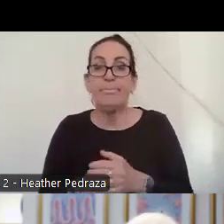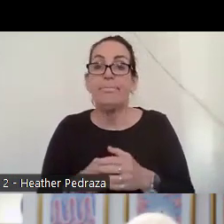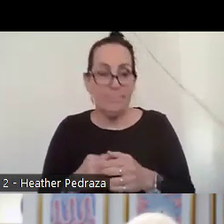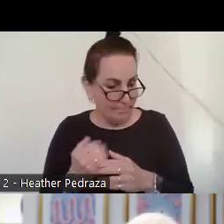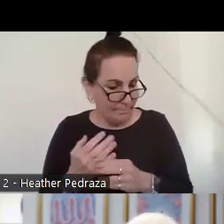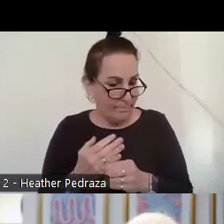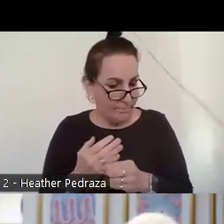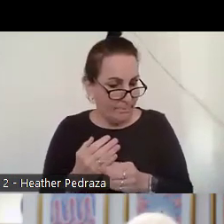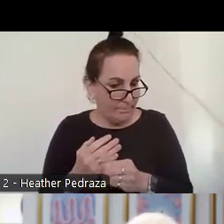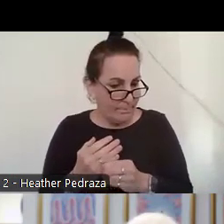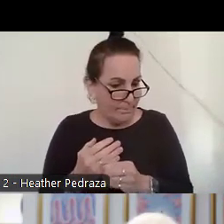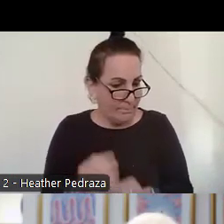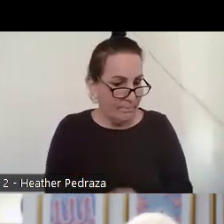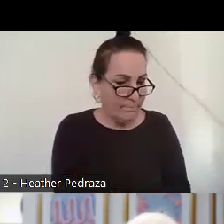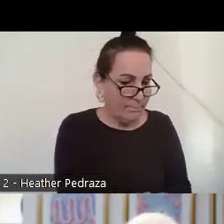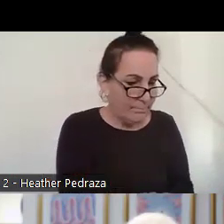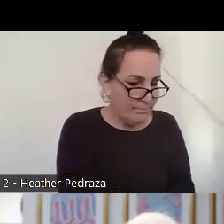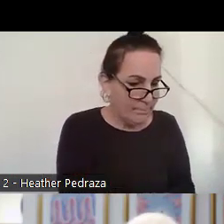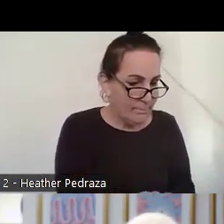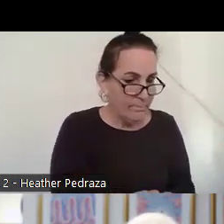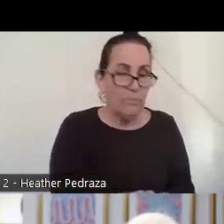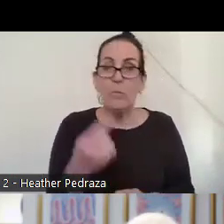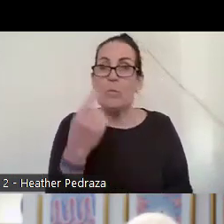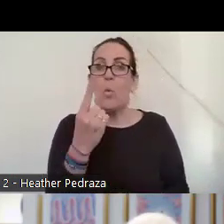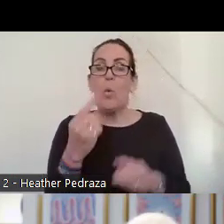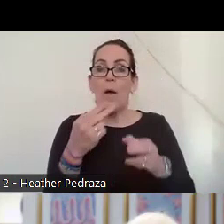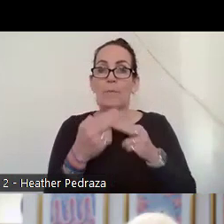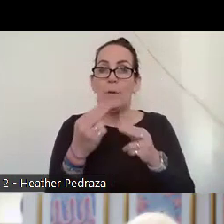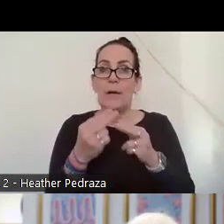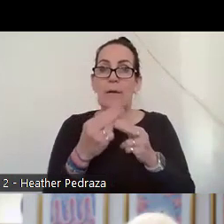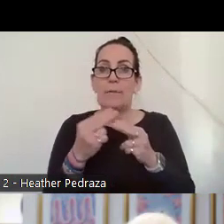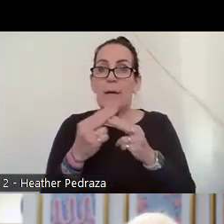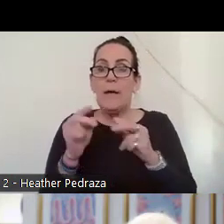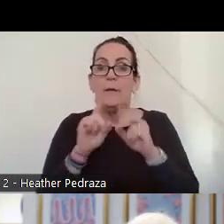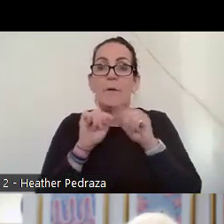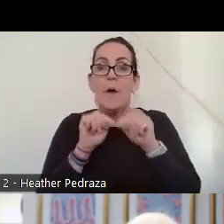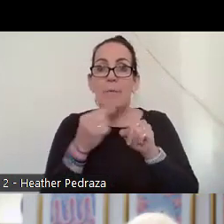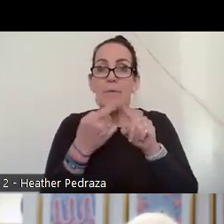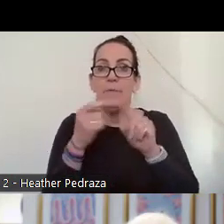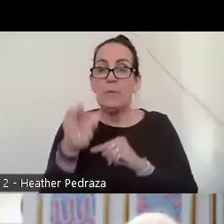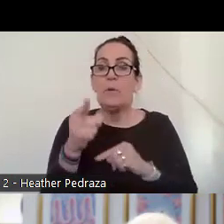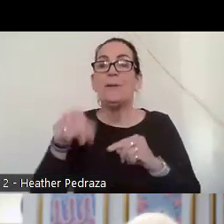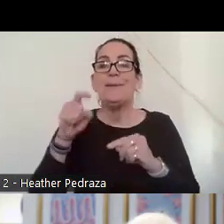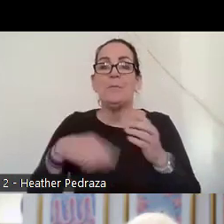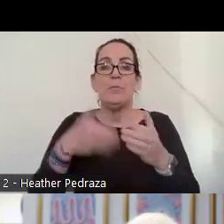Just one brief comment from you as we're needing to move forward to our next topic.